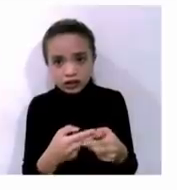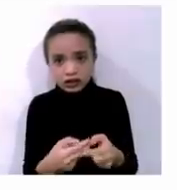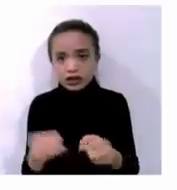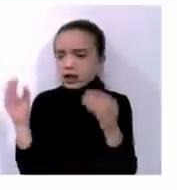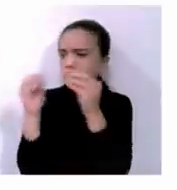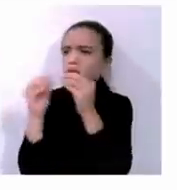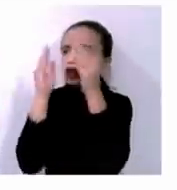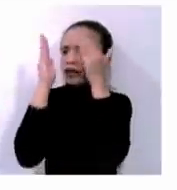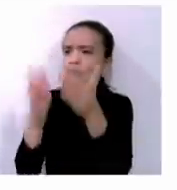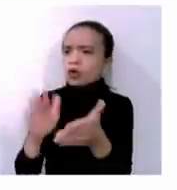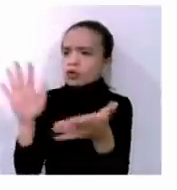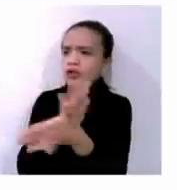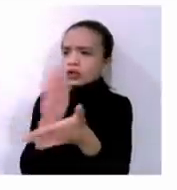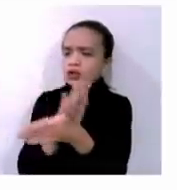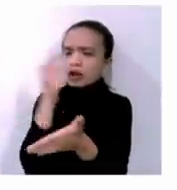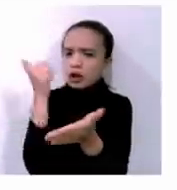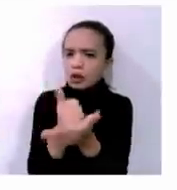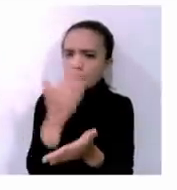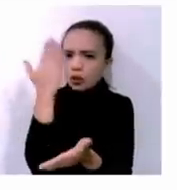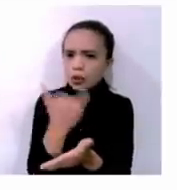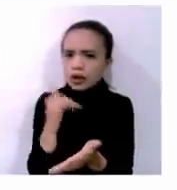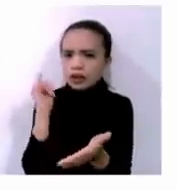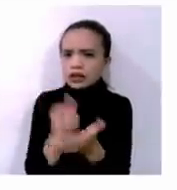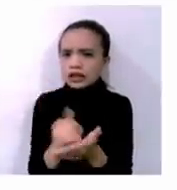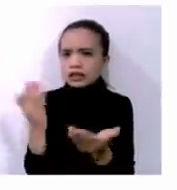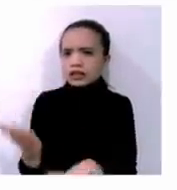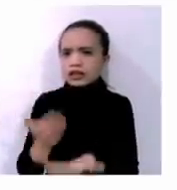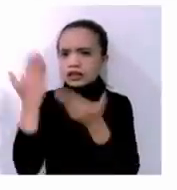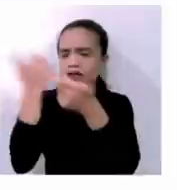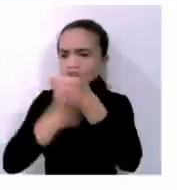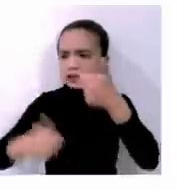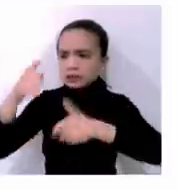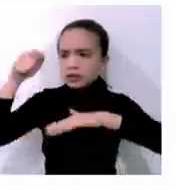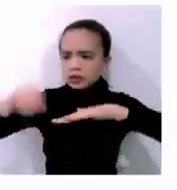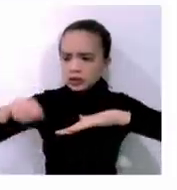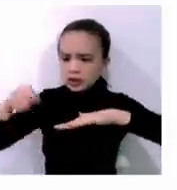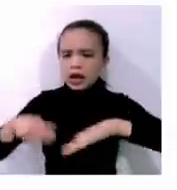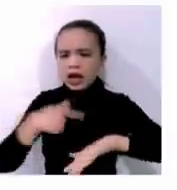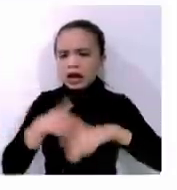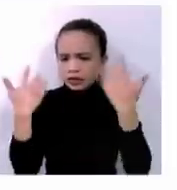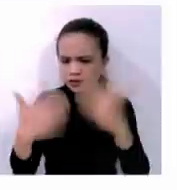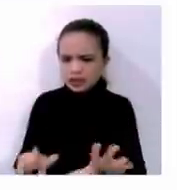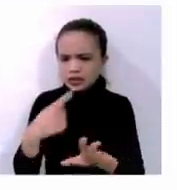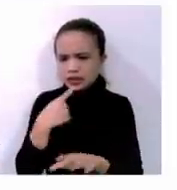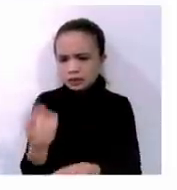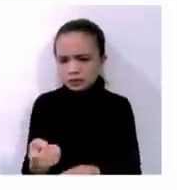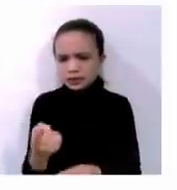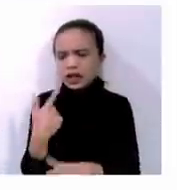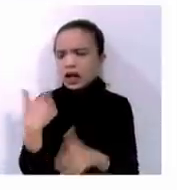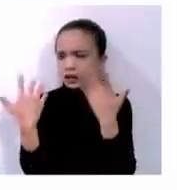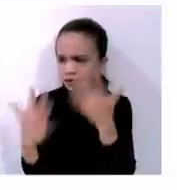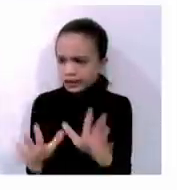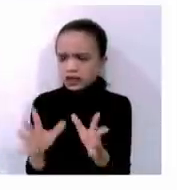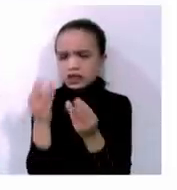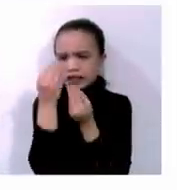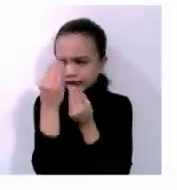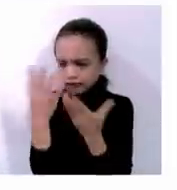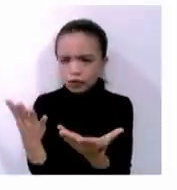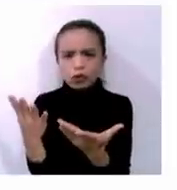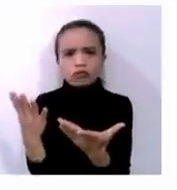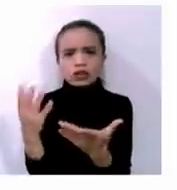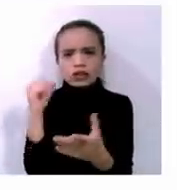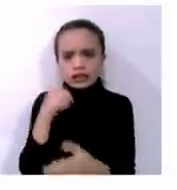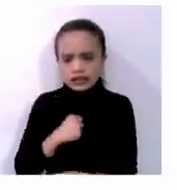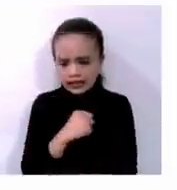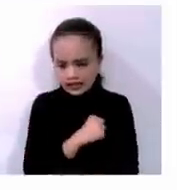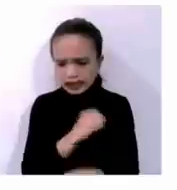the resolution because that is going to the Supreme Court. I already said that. I already told Senate